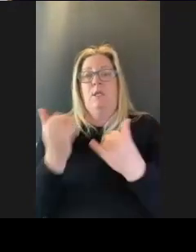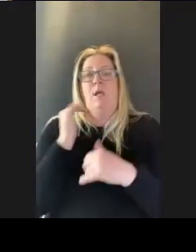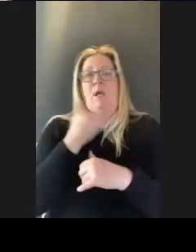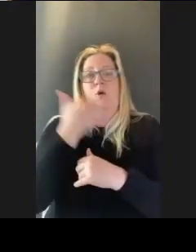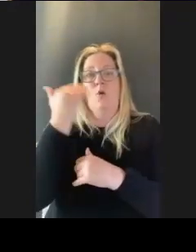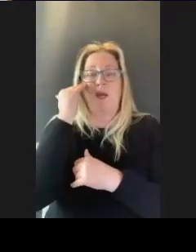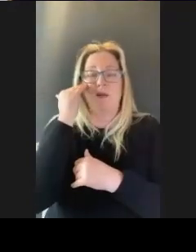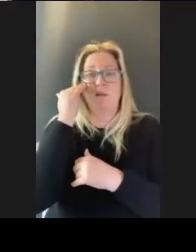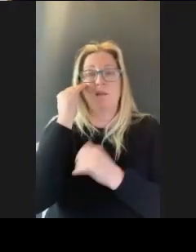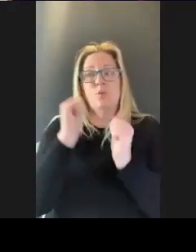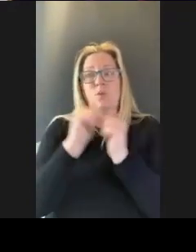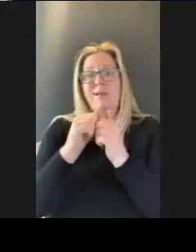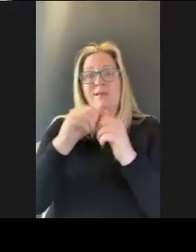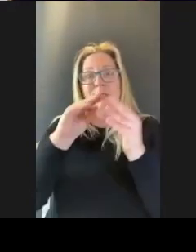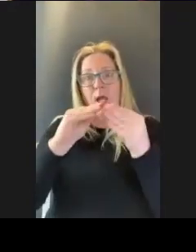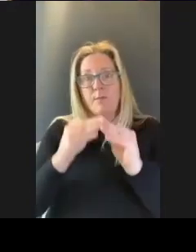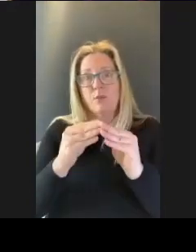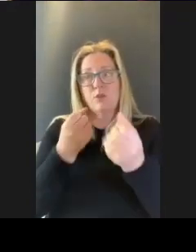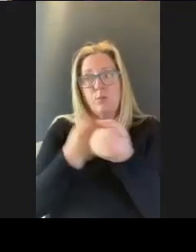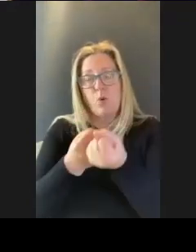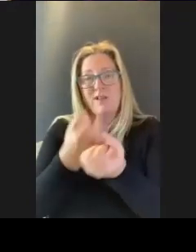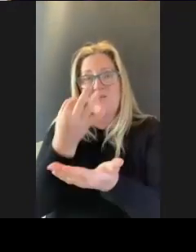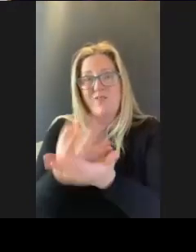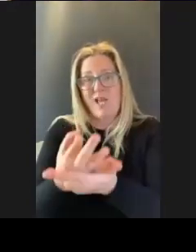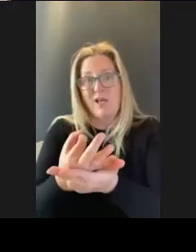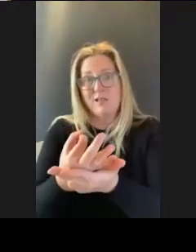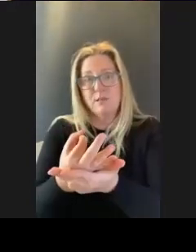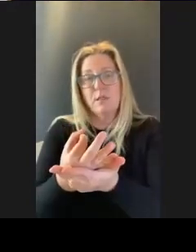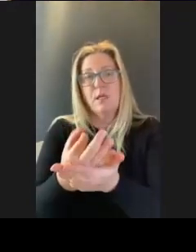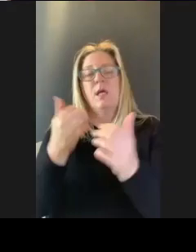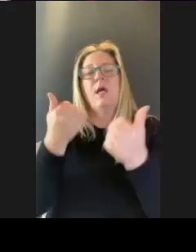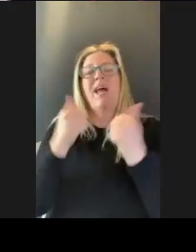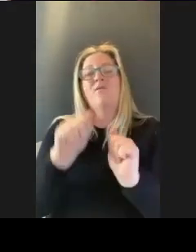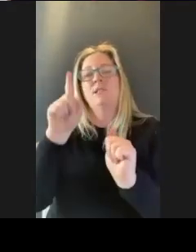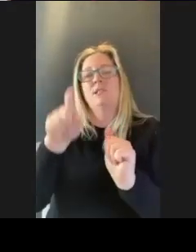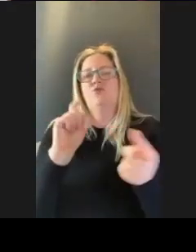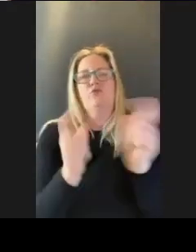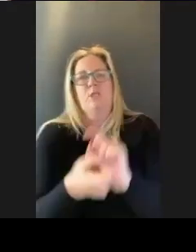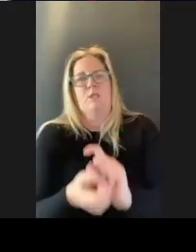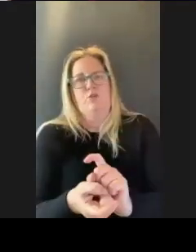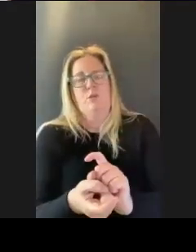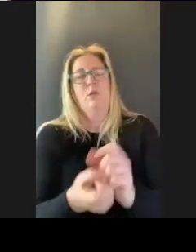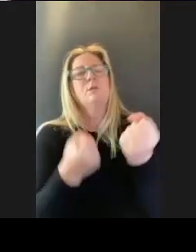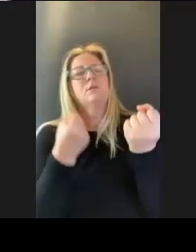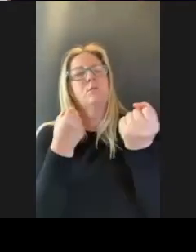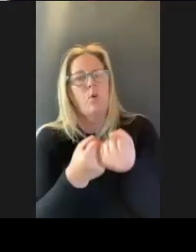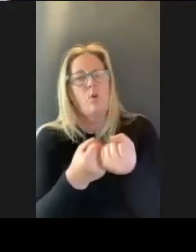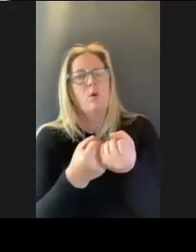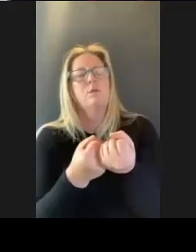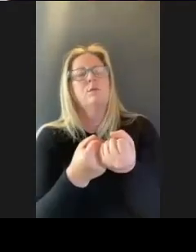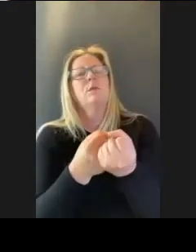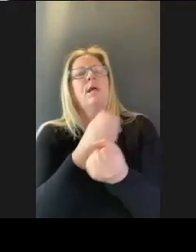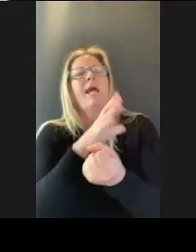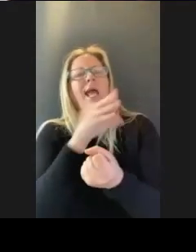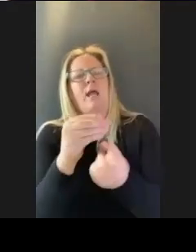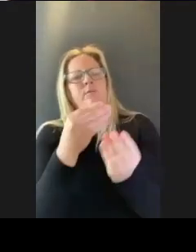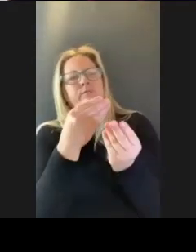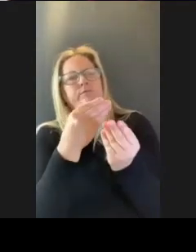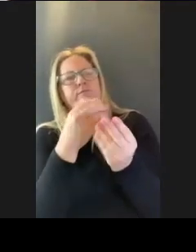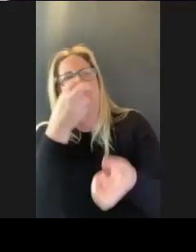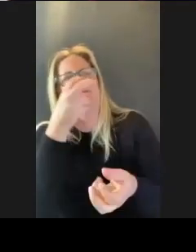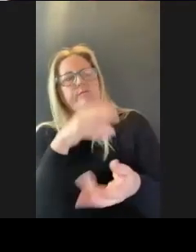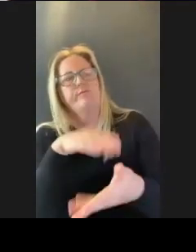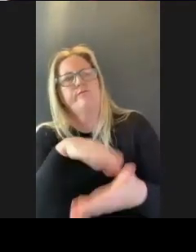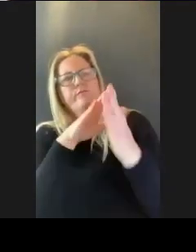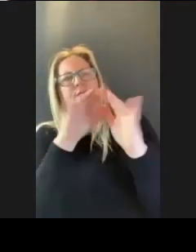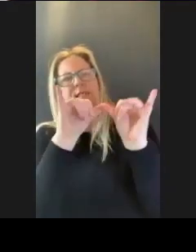these facts, we really need to shift our efforts to also support including addressing systems that continue to maintain